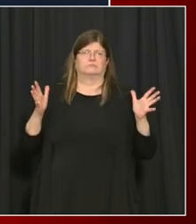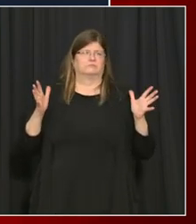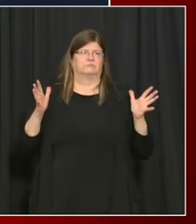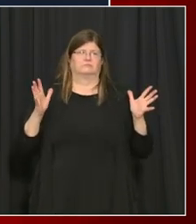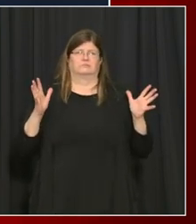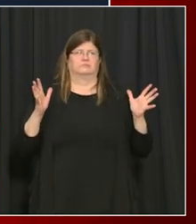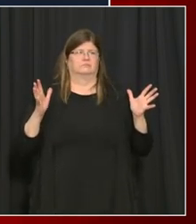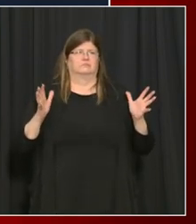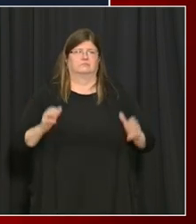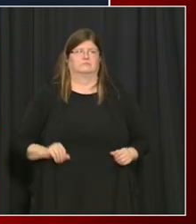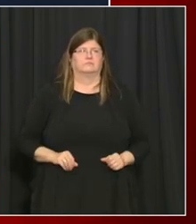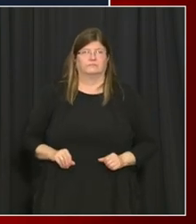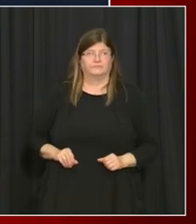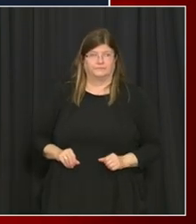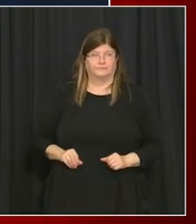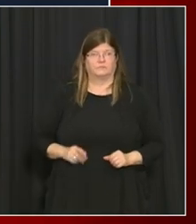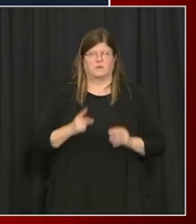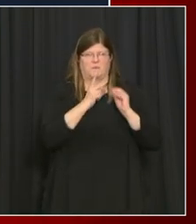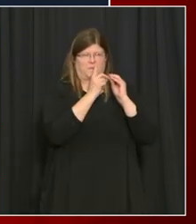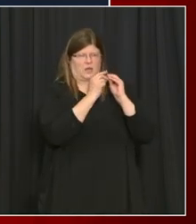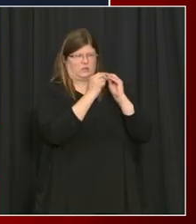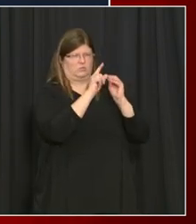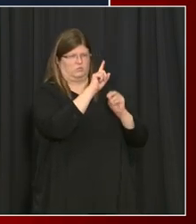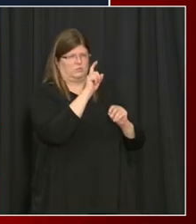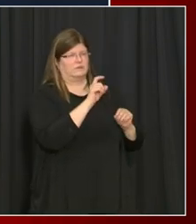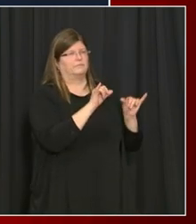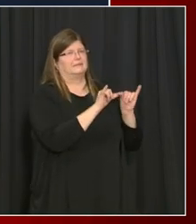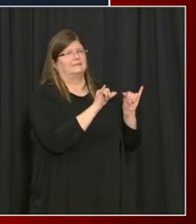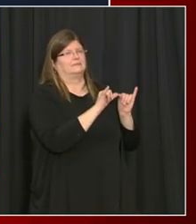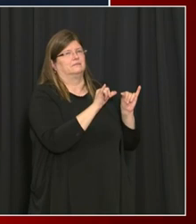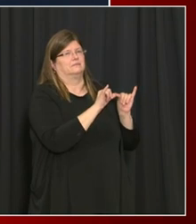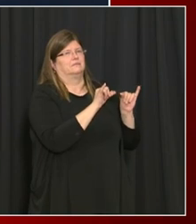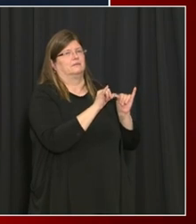Yes. On the metrics, for community spread,